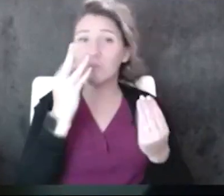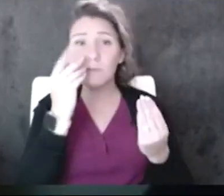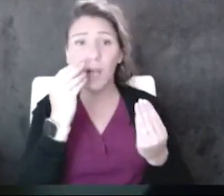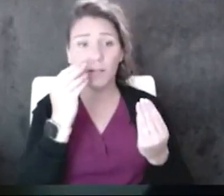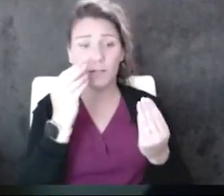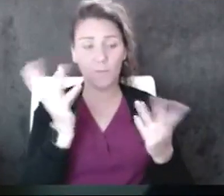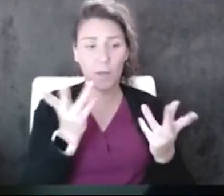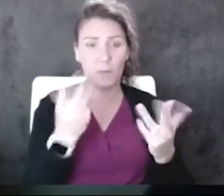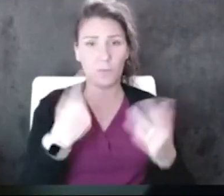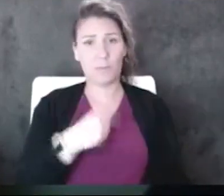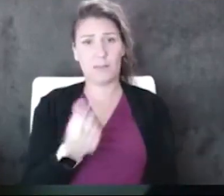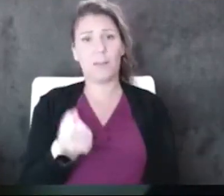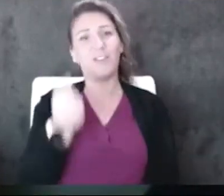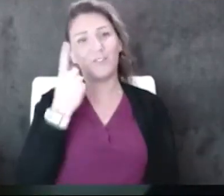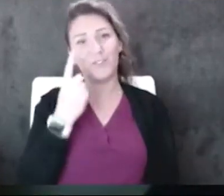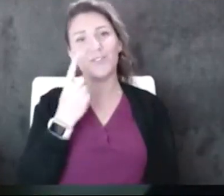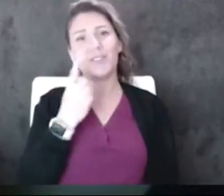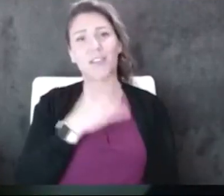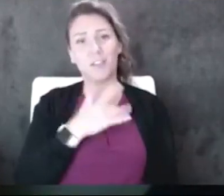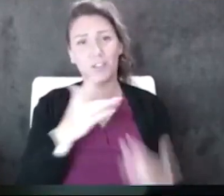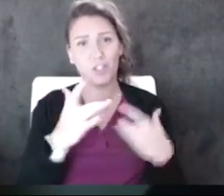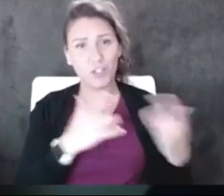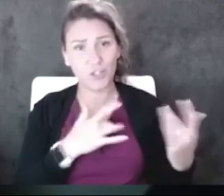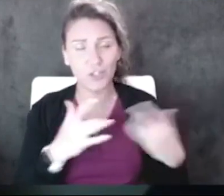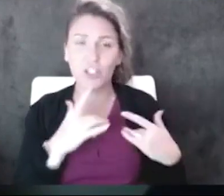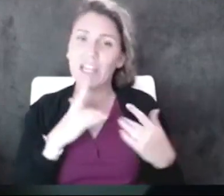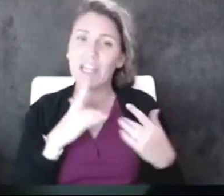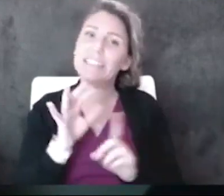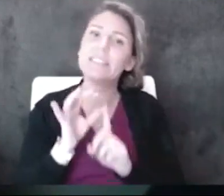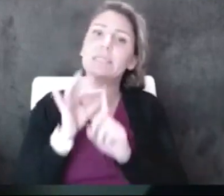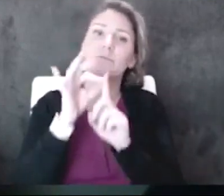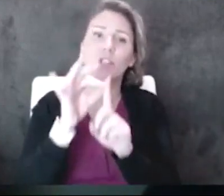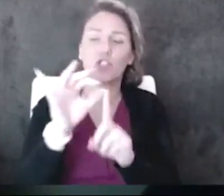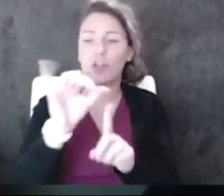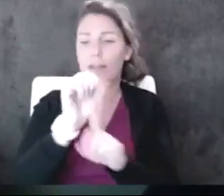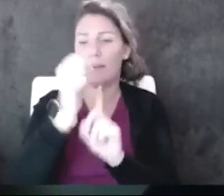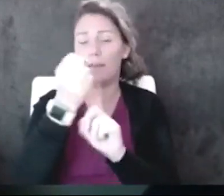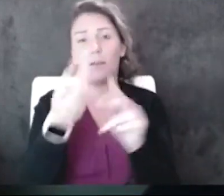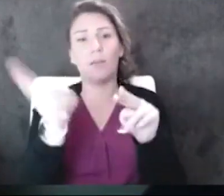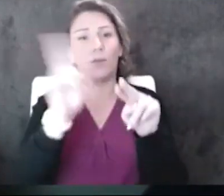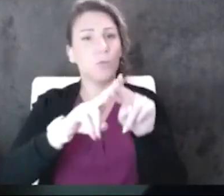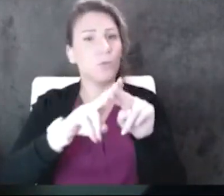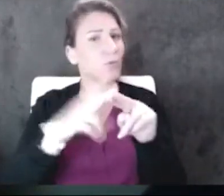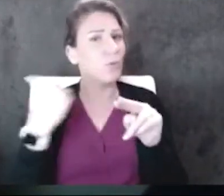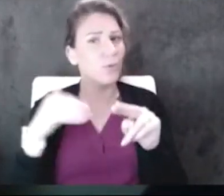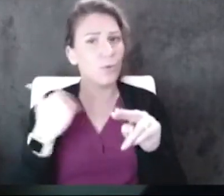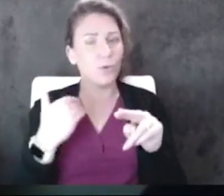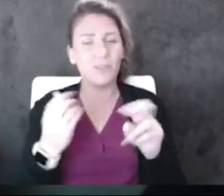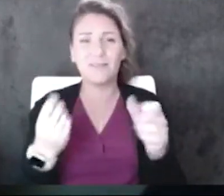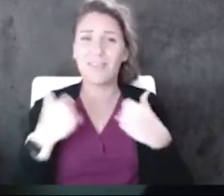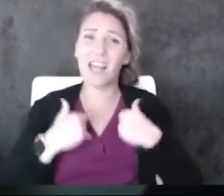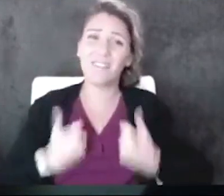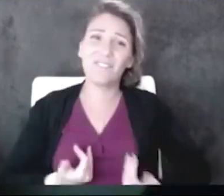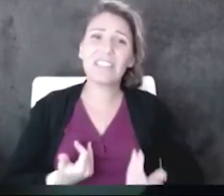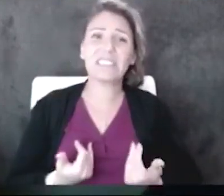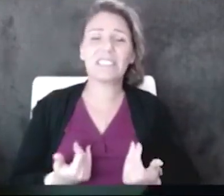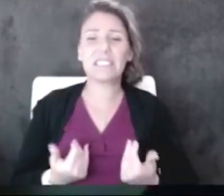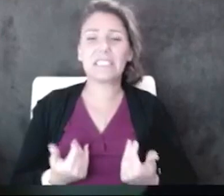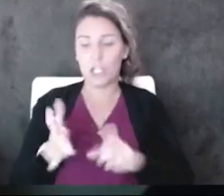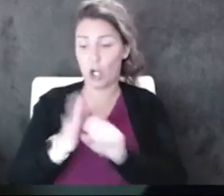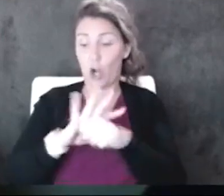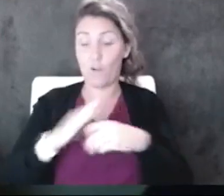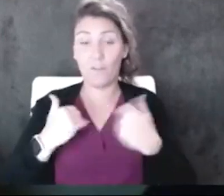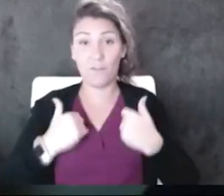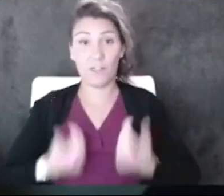understand the concern, especially as cases are so high. We understand there's a lot of fatigue. I think COVID fatigue happening in